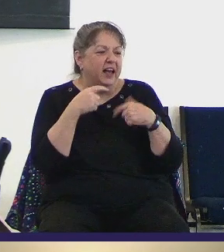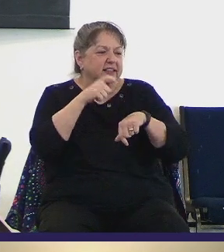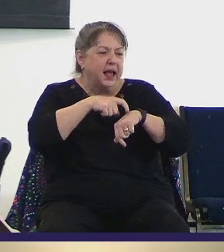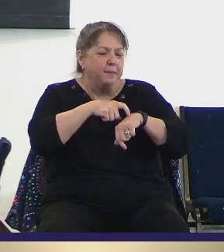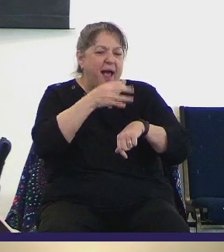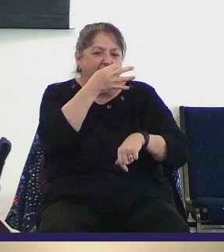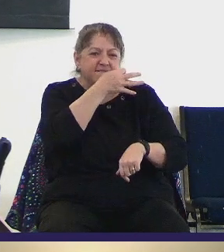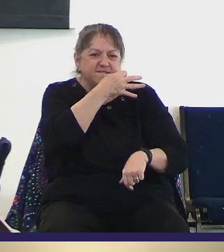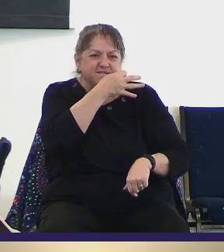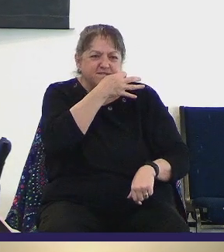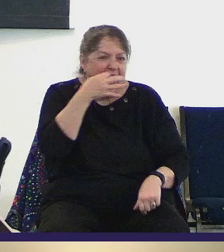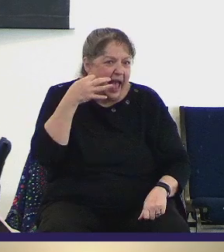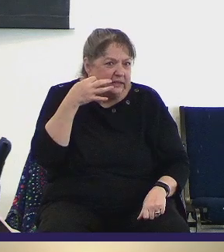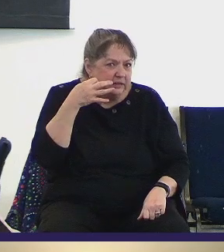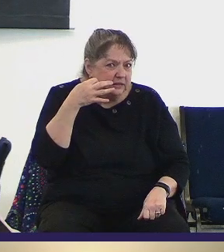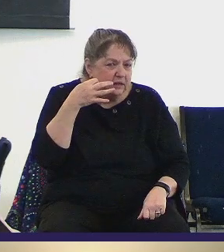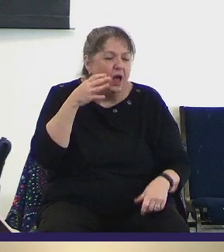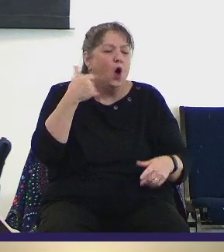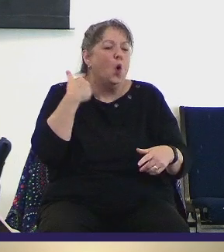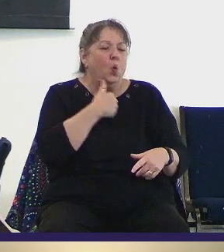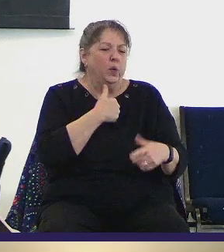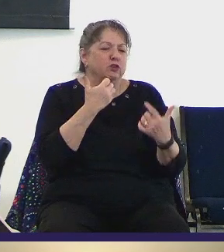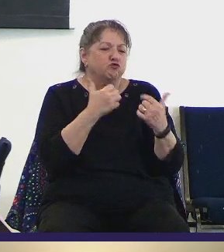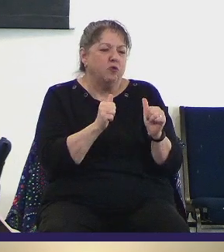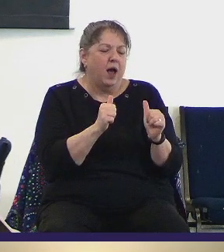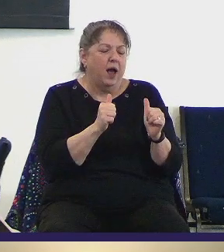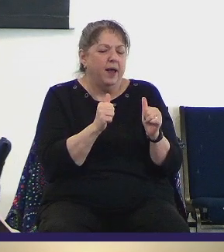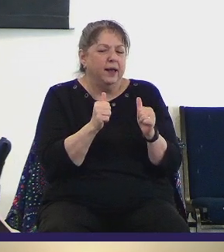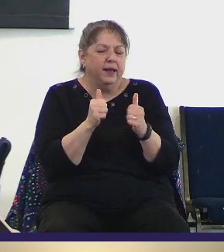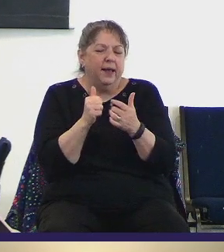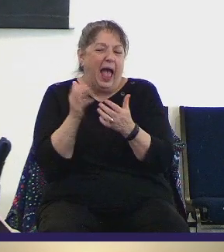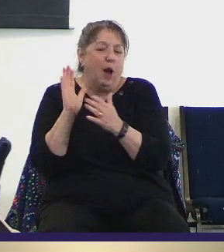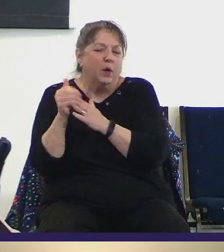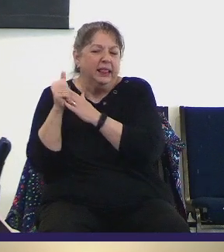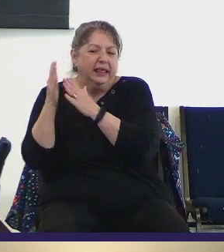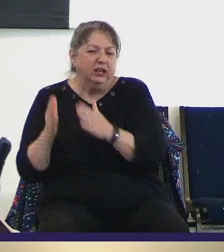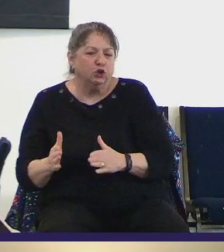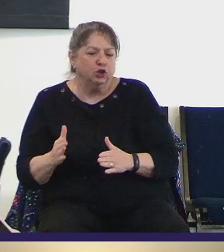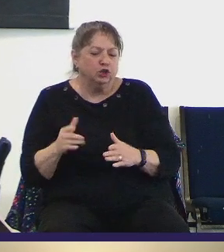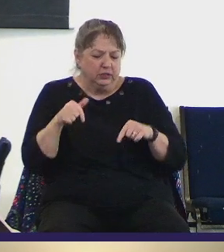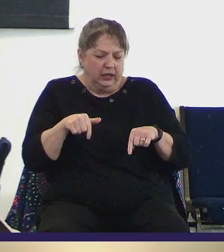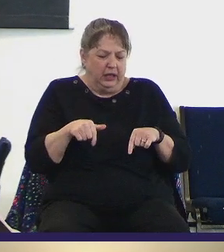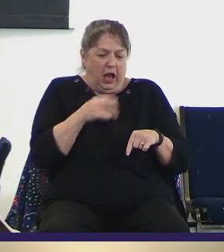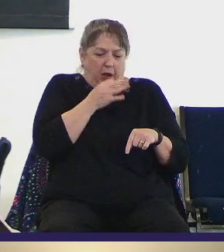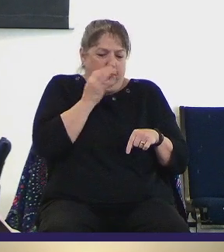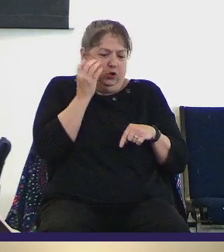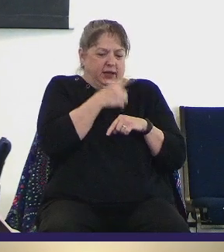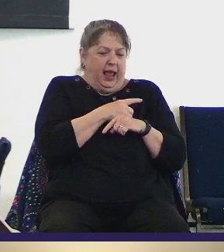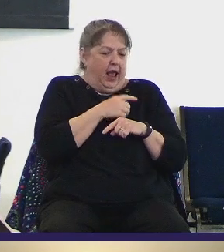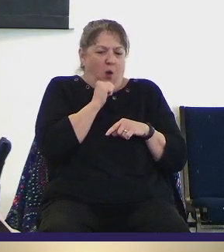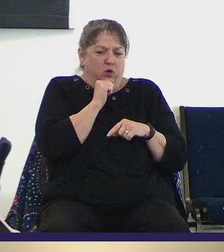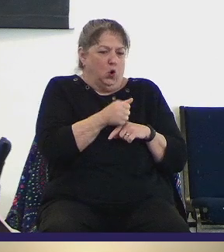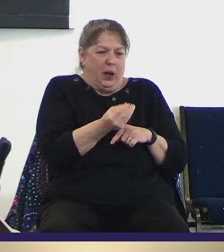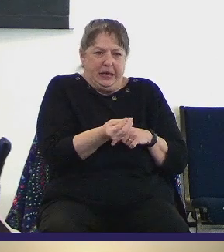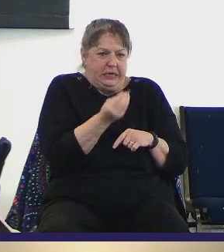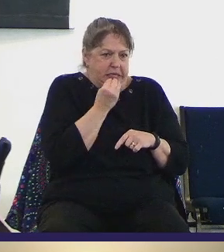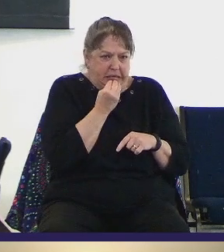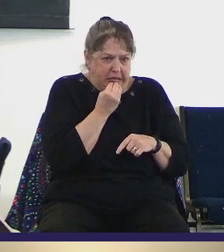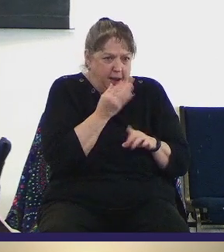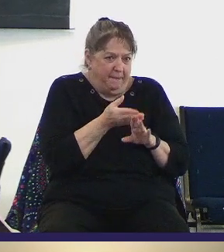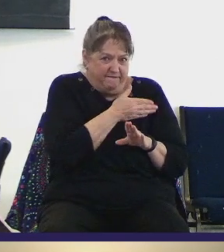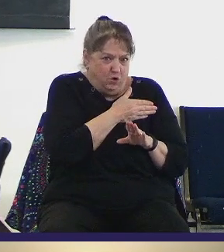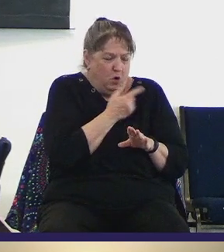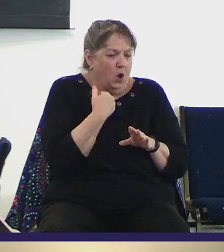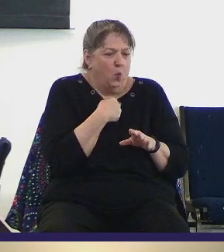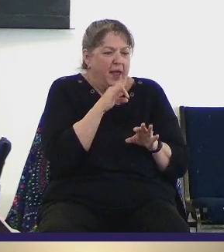and then I give some prayer requests that I sent. We're praying for this month. Last month, we didn't get to pray together because of the snow cancellation. So